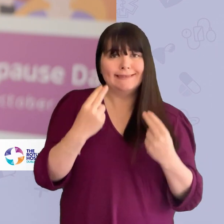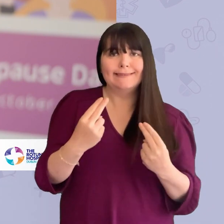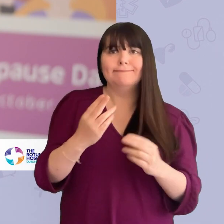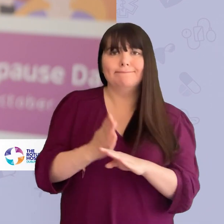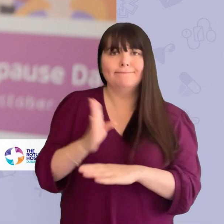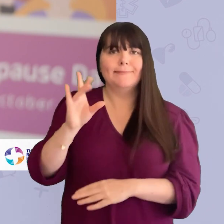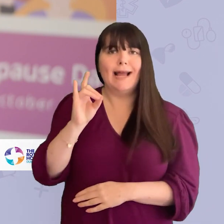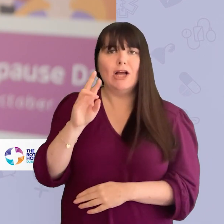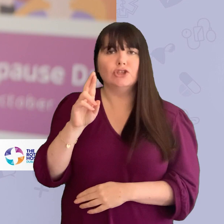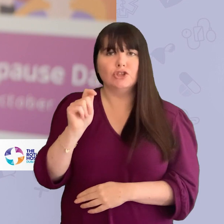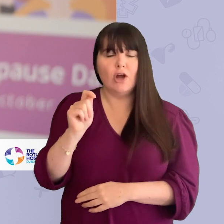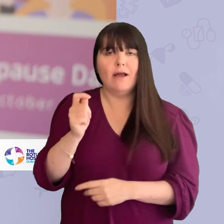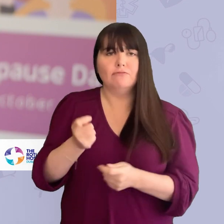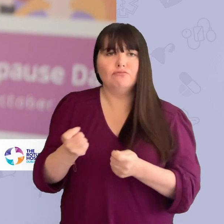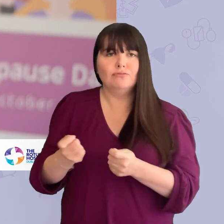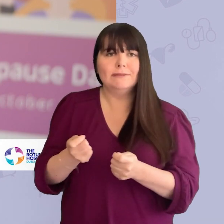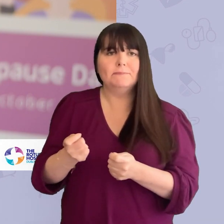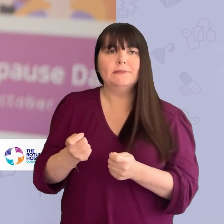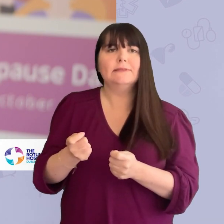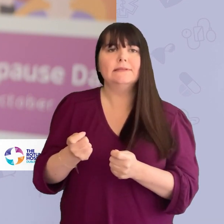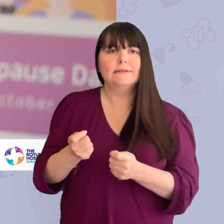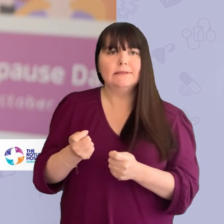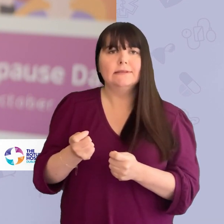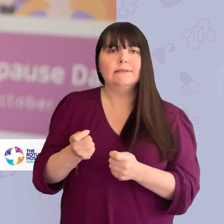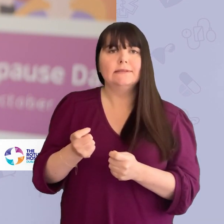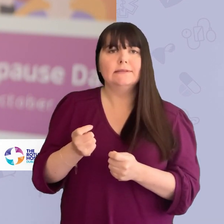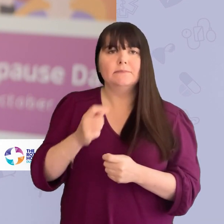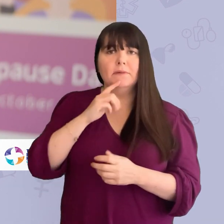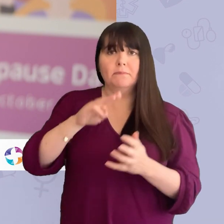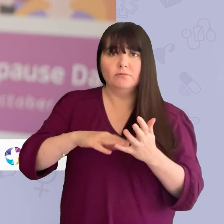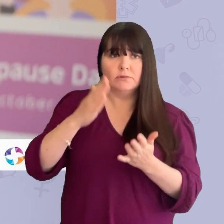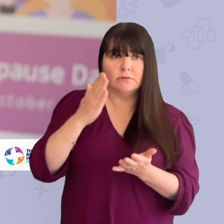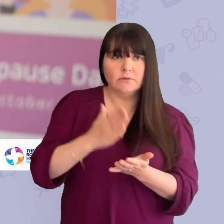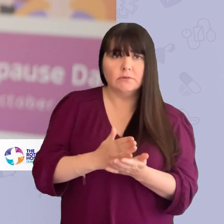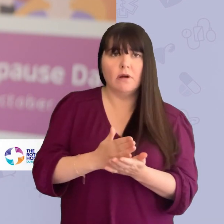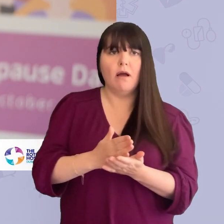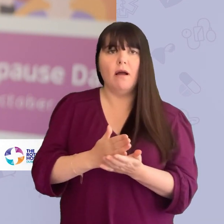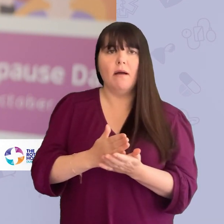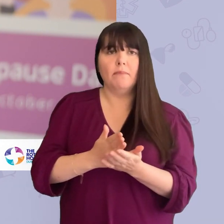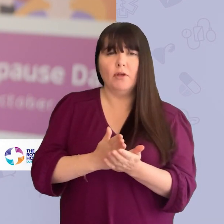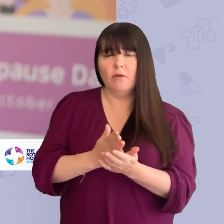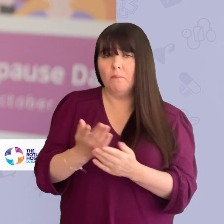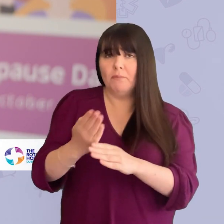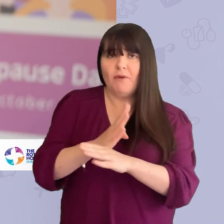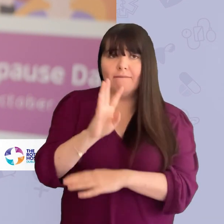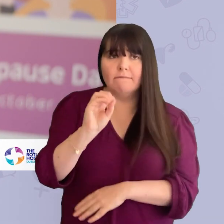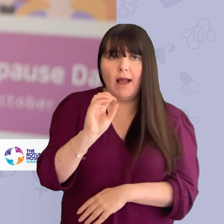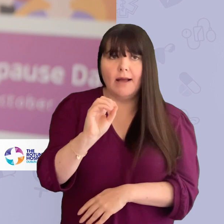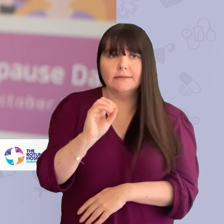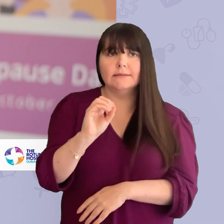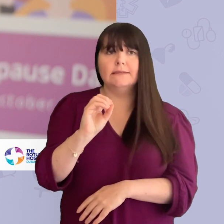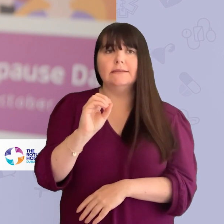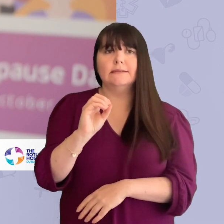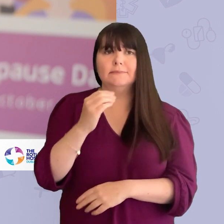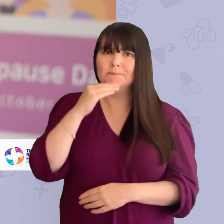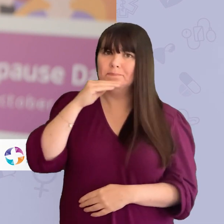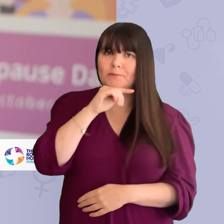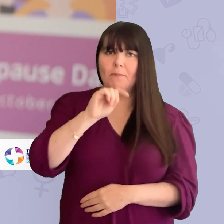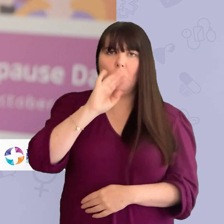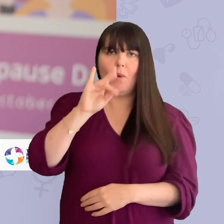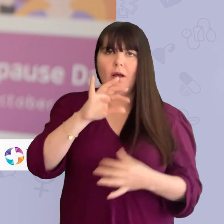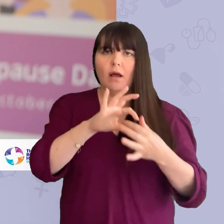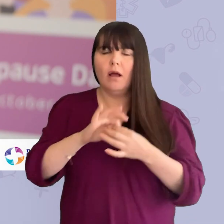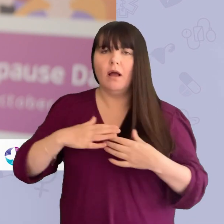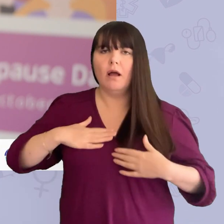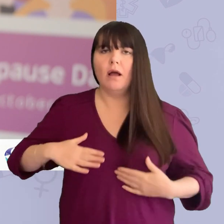with premature ovarian failure. So that's when their periods stop before the age of 40. And it's really important, not just for their bones, but for their heart